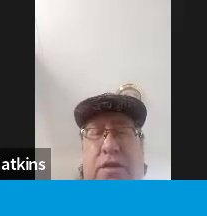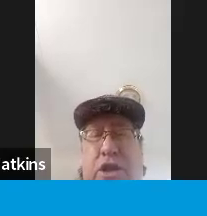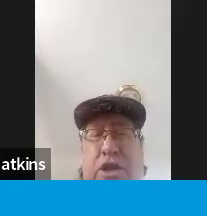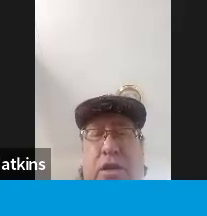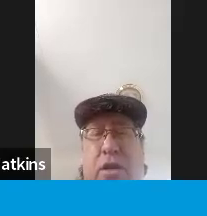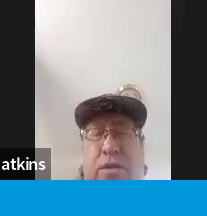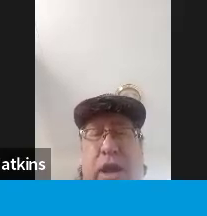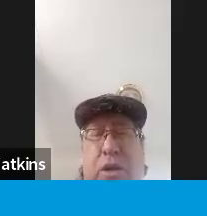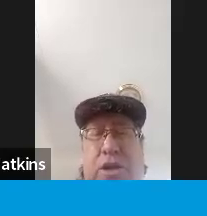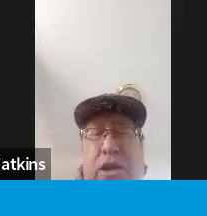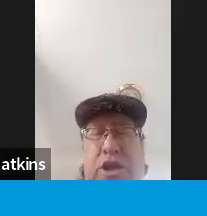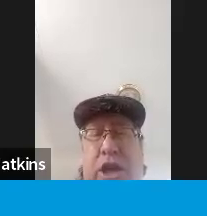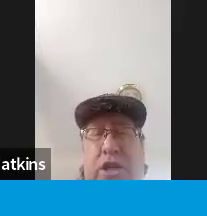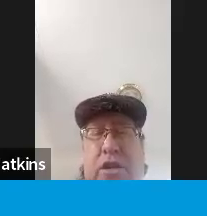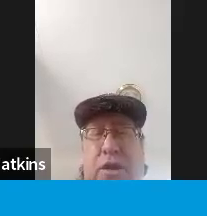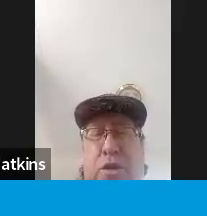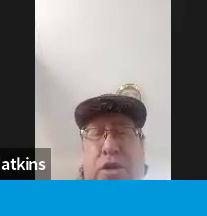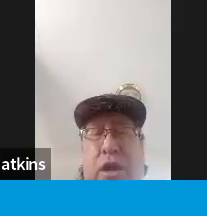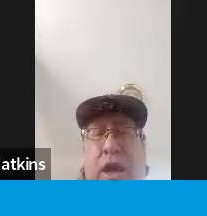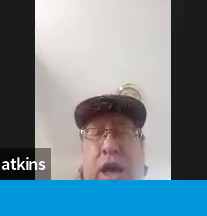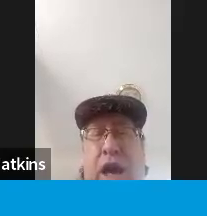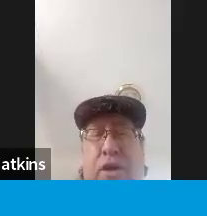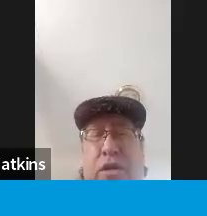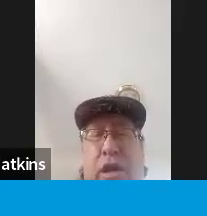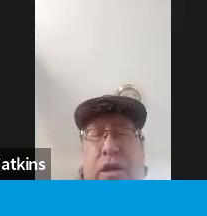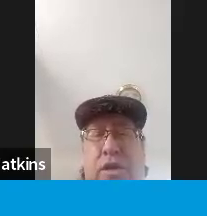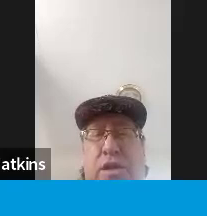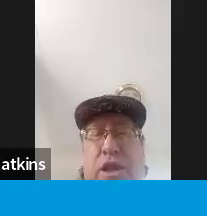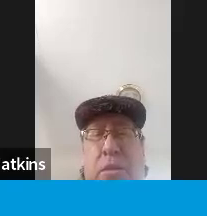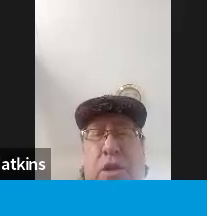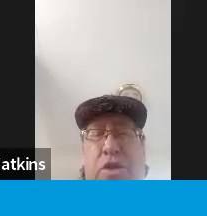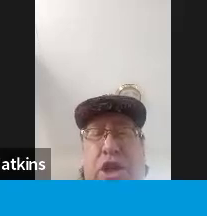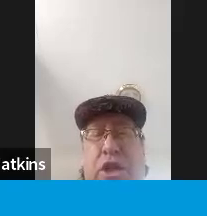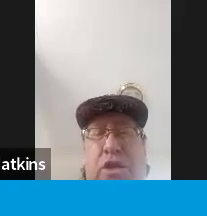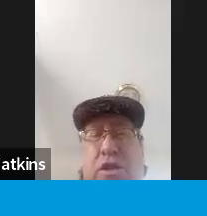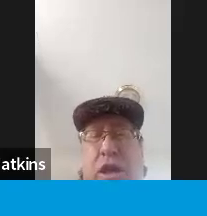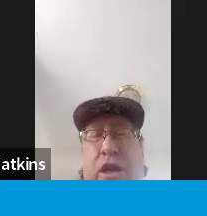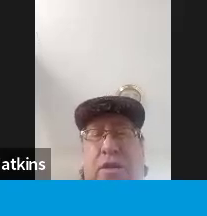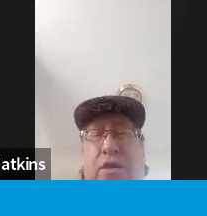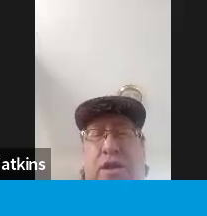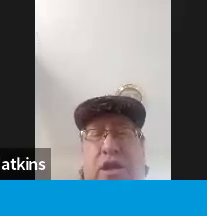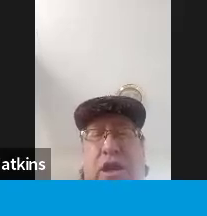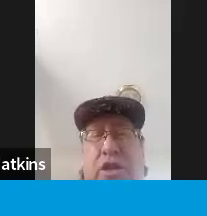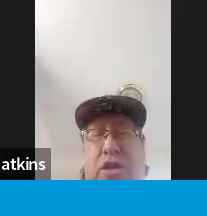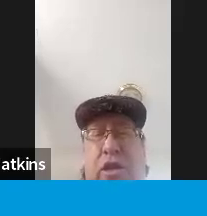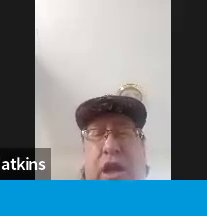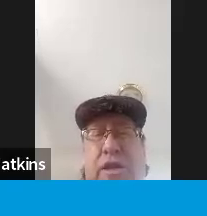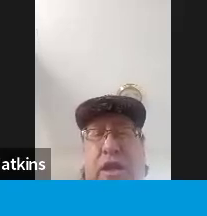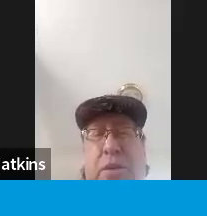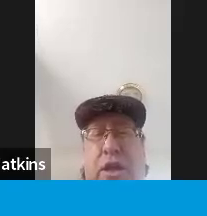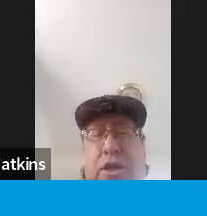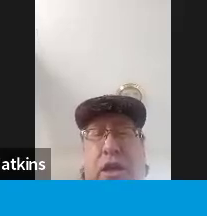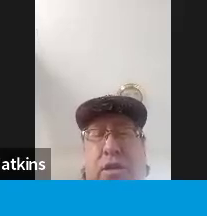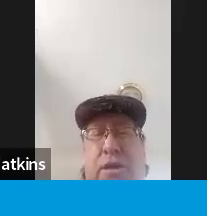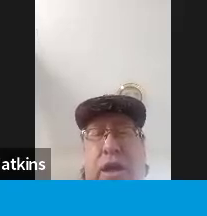in a vision of like what's going to change in the future, have her list some of those changes that's going to internalize